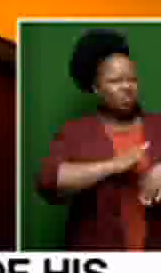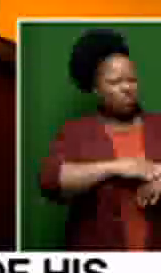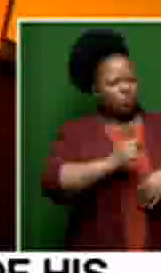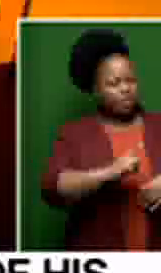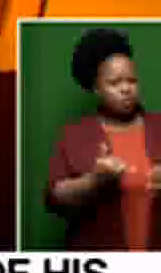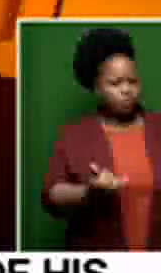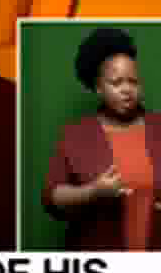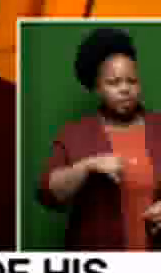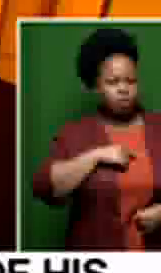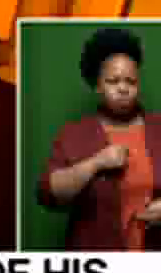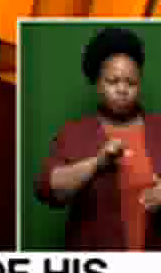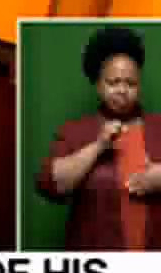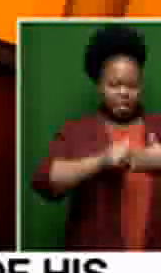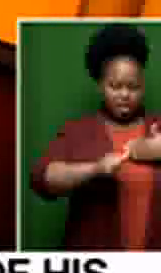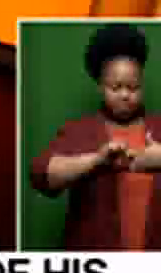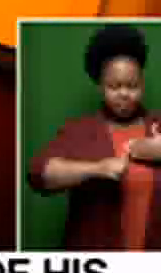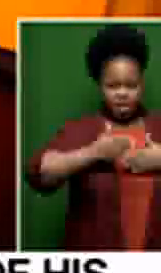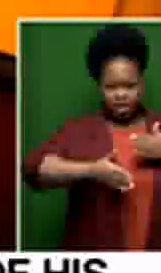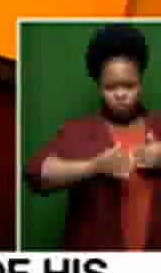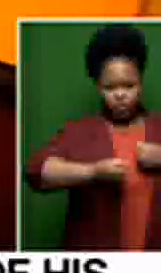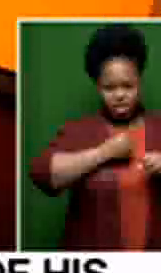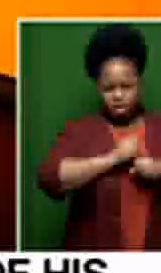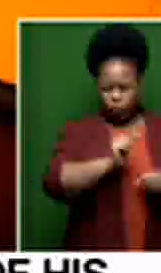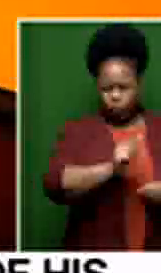on, Una, as we are heading towards the end of the year?